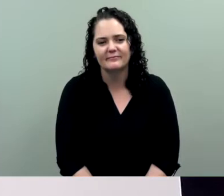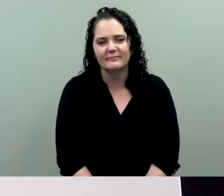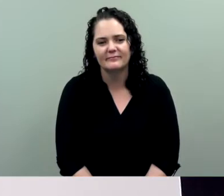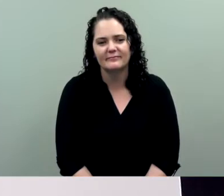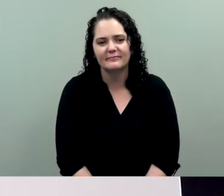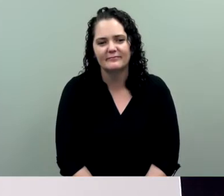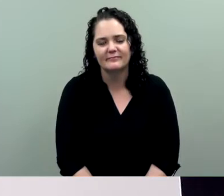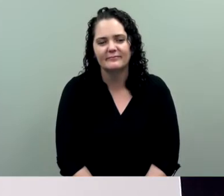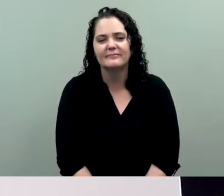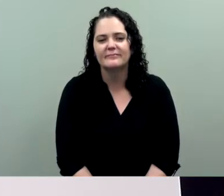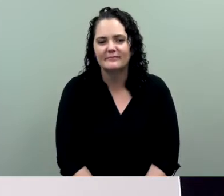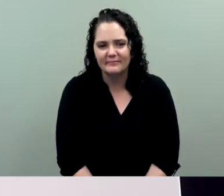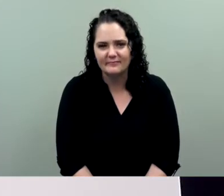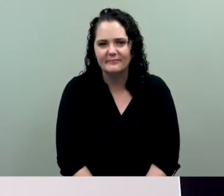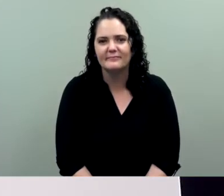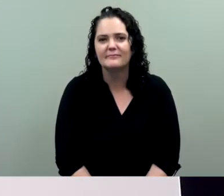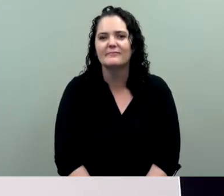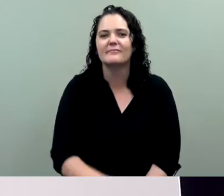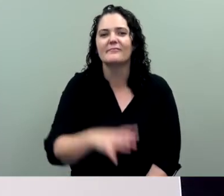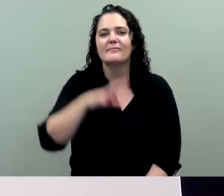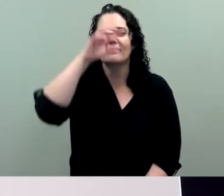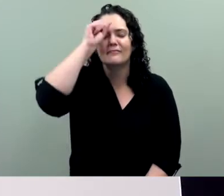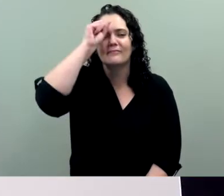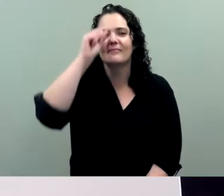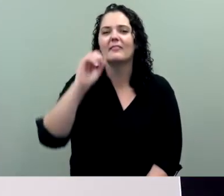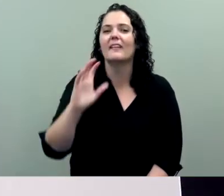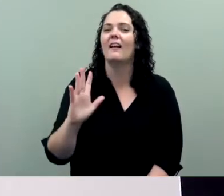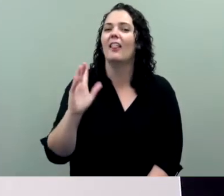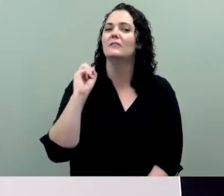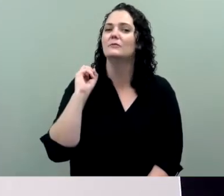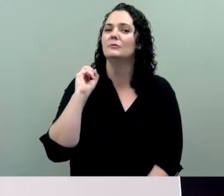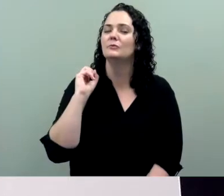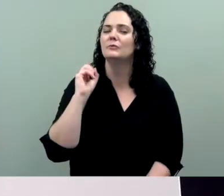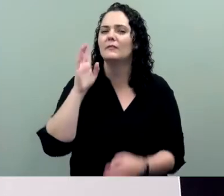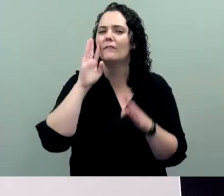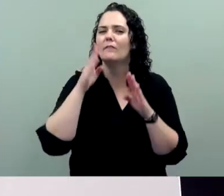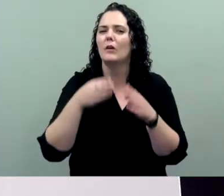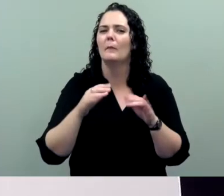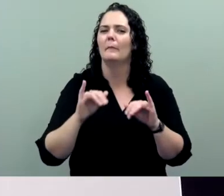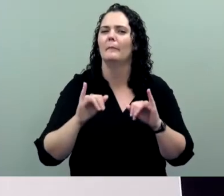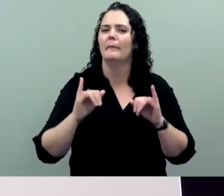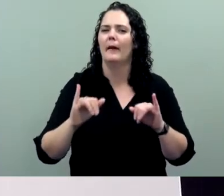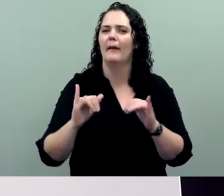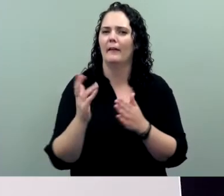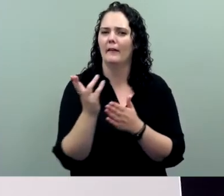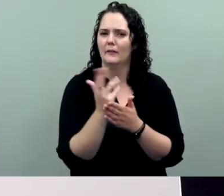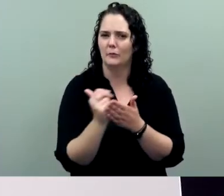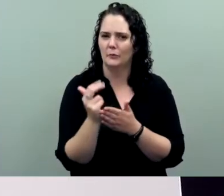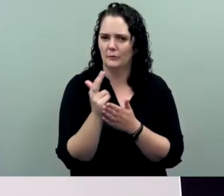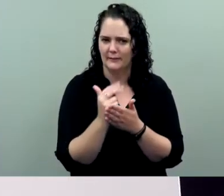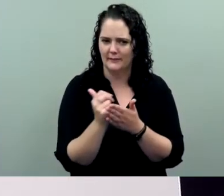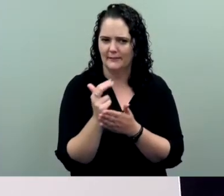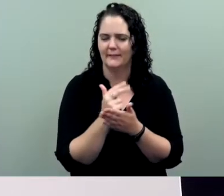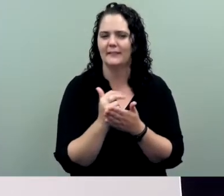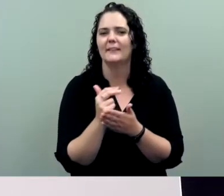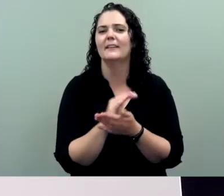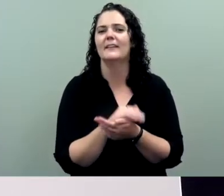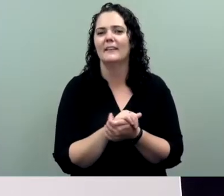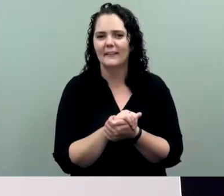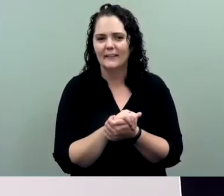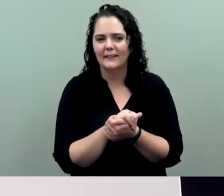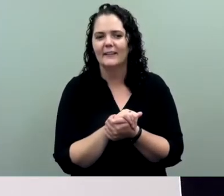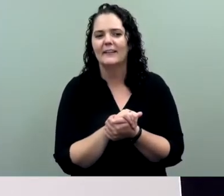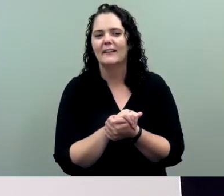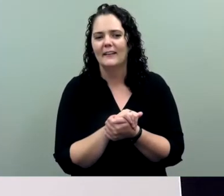All right, so some of you last week when we were doing bad drawing, for those of you who joined us then, we're thinking about blind contour drawing and some of the history of drawing there